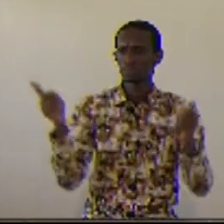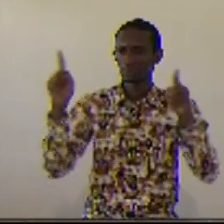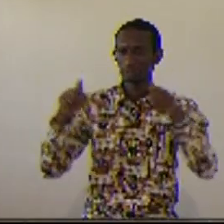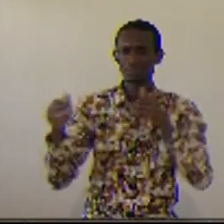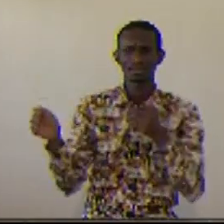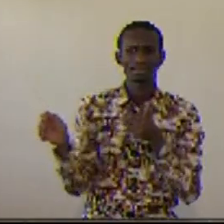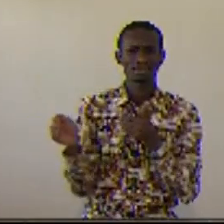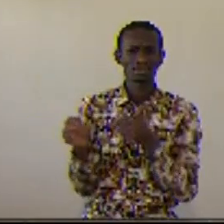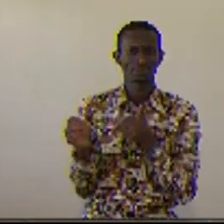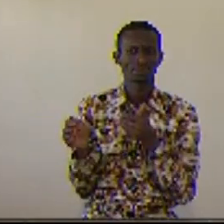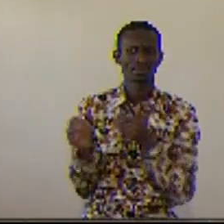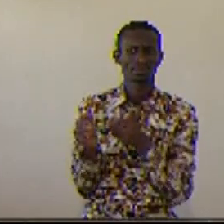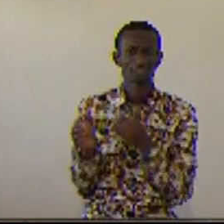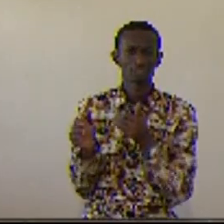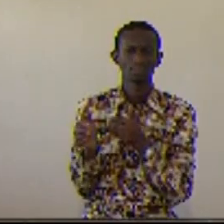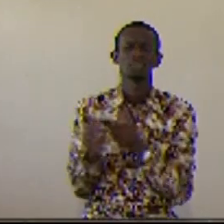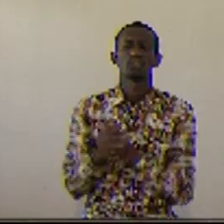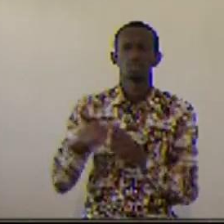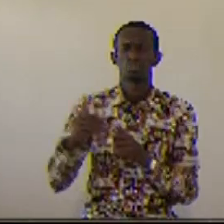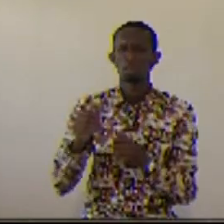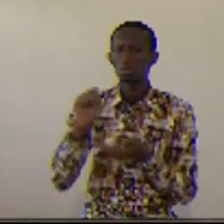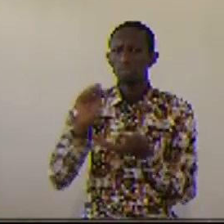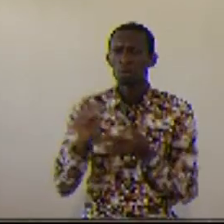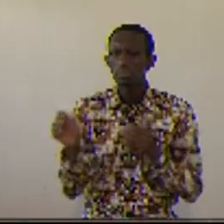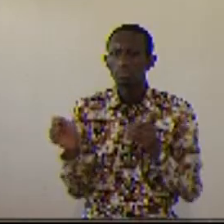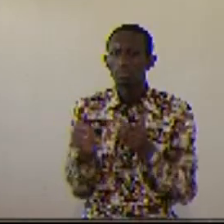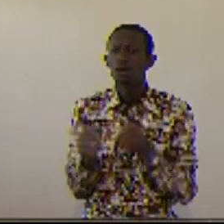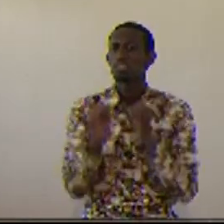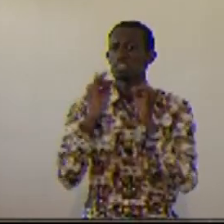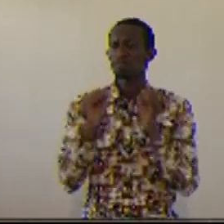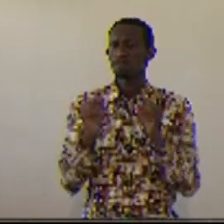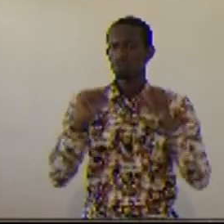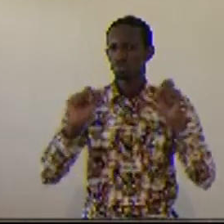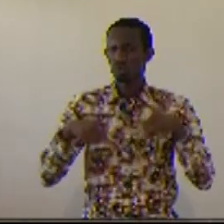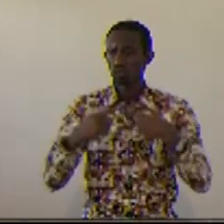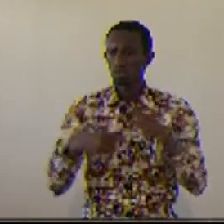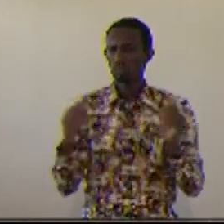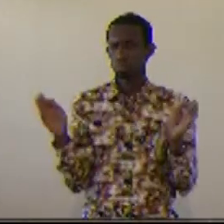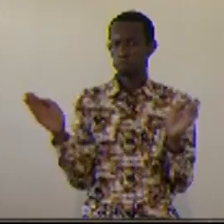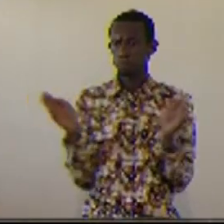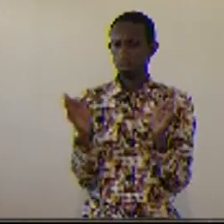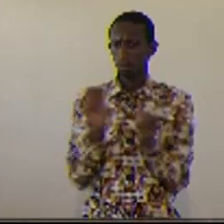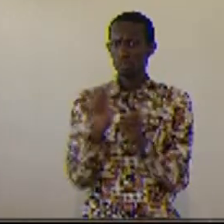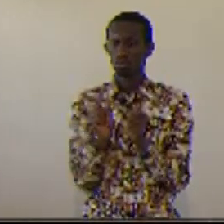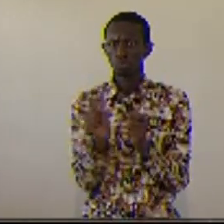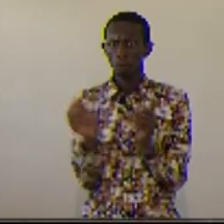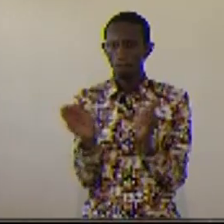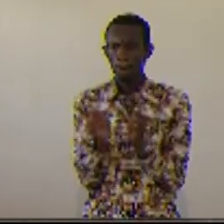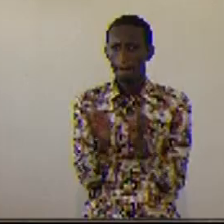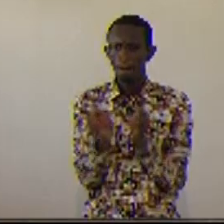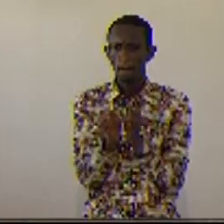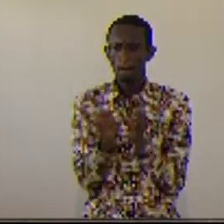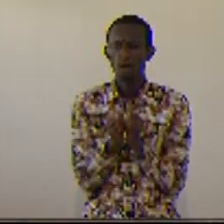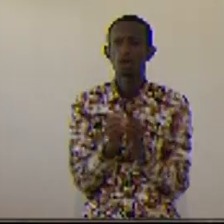to reduce the distance. And that's why when the distance is reduced, much smaller than this one, that is why a